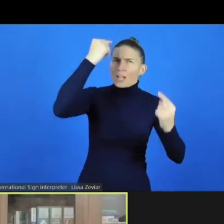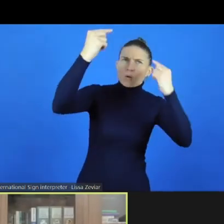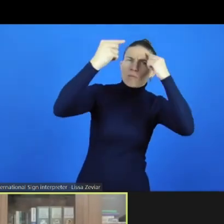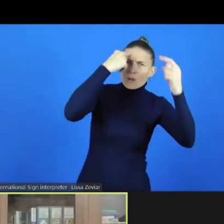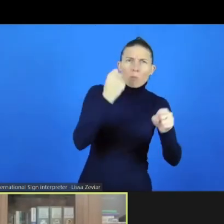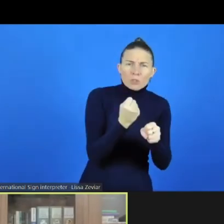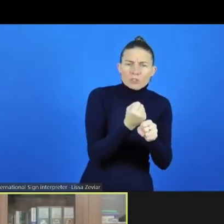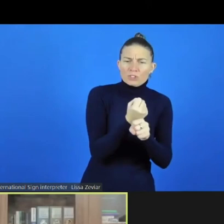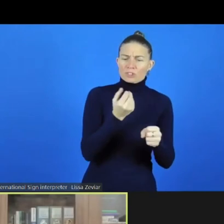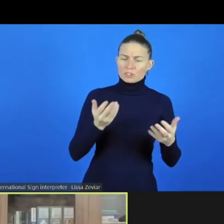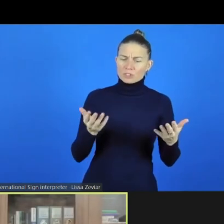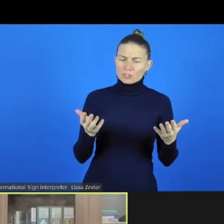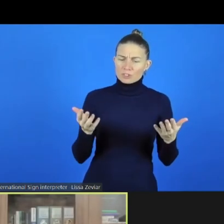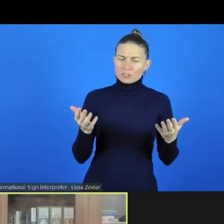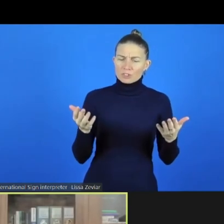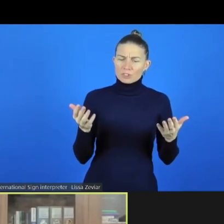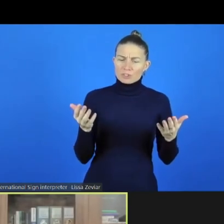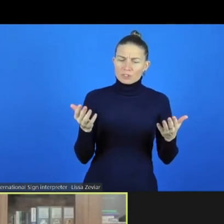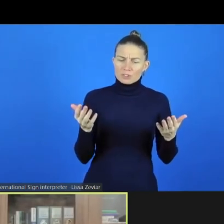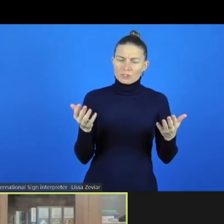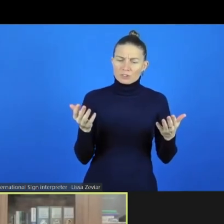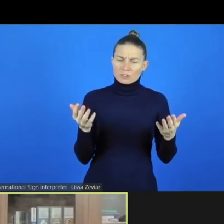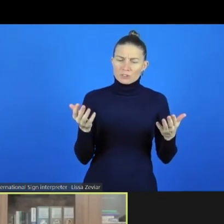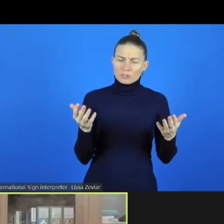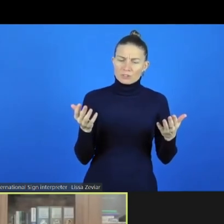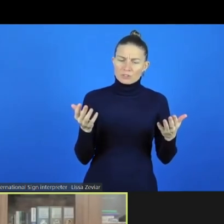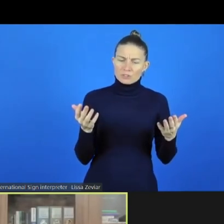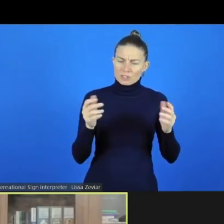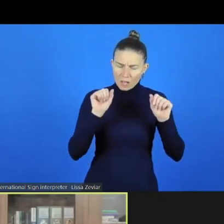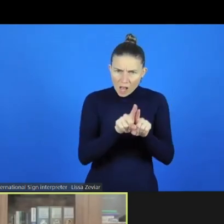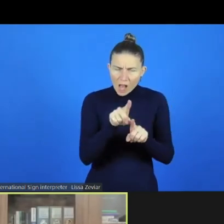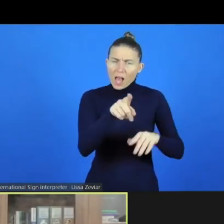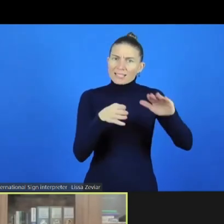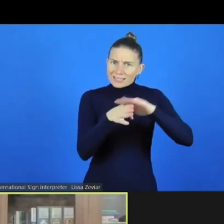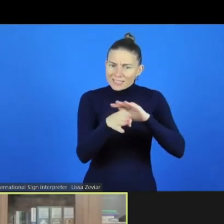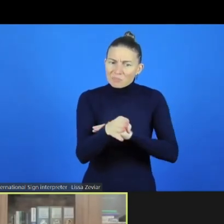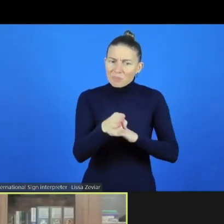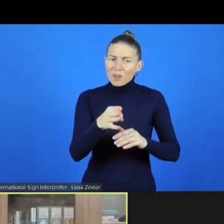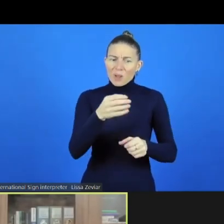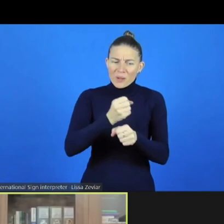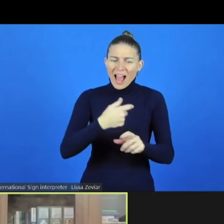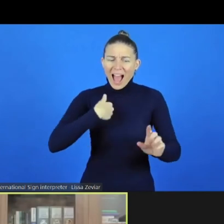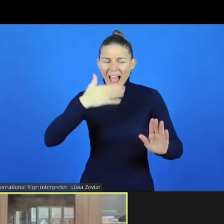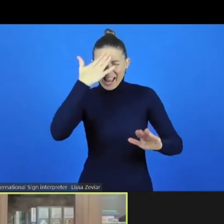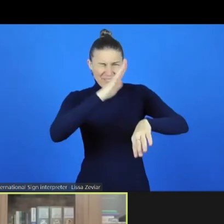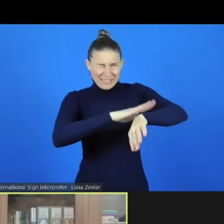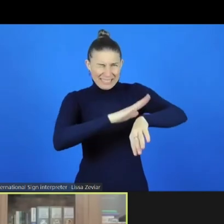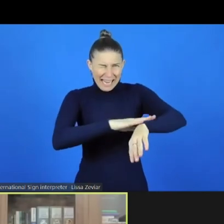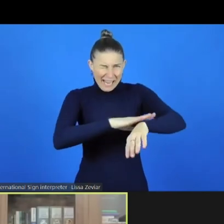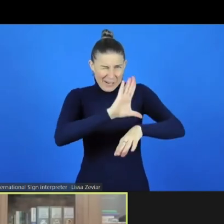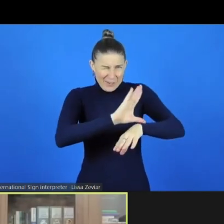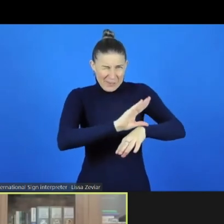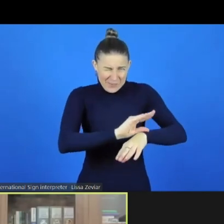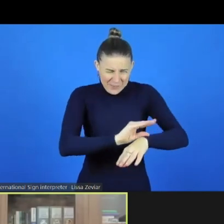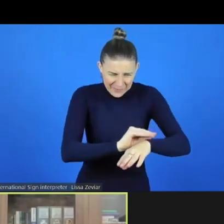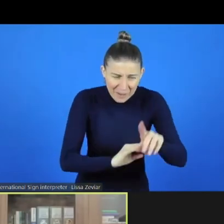become, to be able to deliver on the work. And I know, Charlotte, I'm running out of time, but it's very important for us